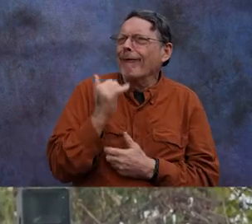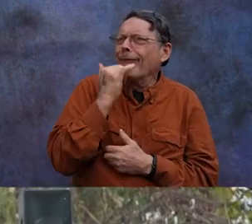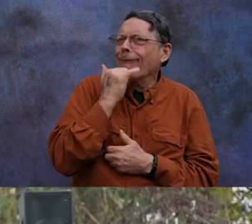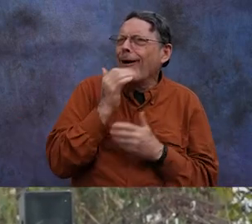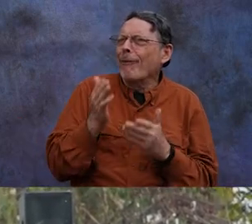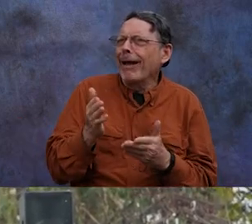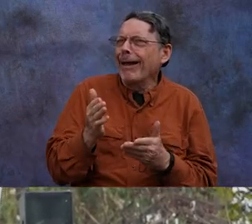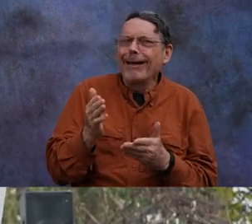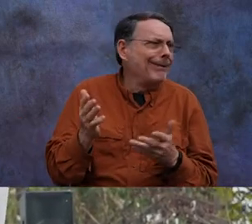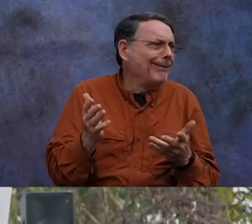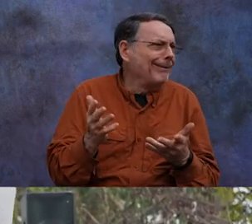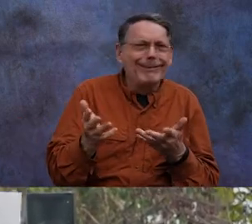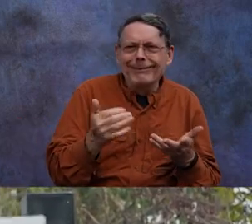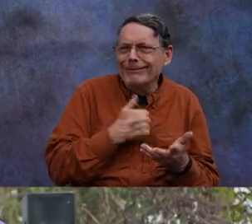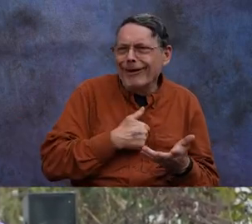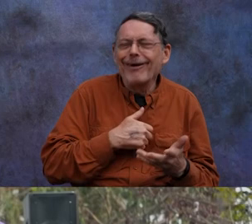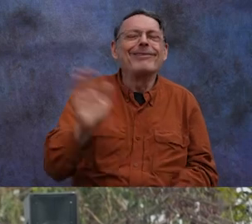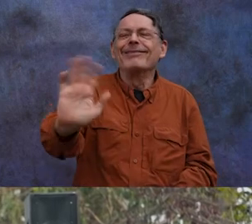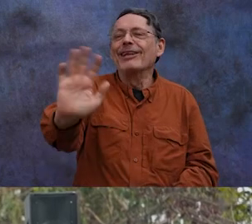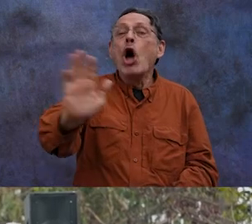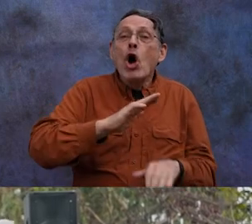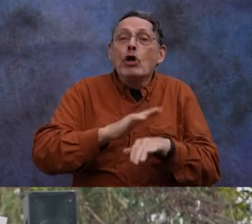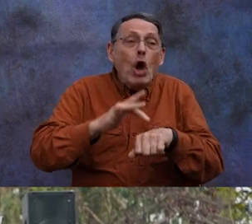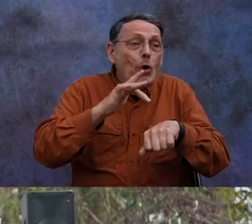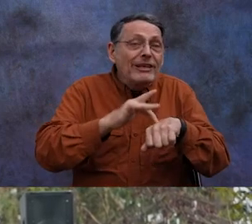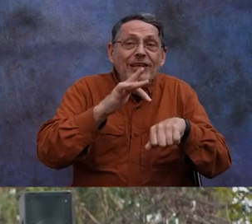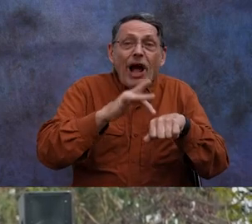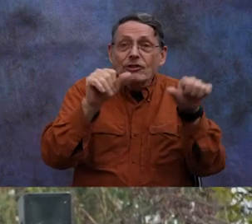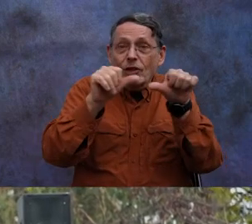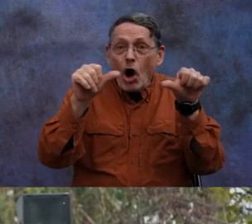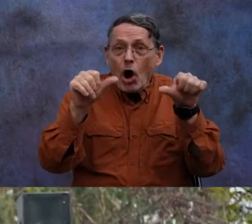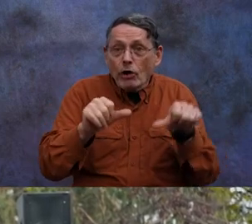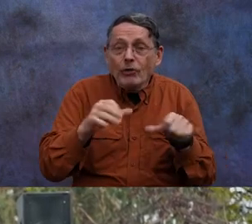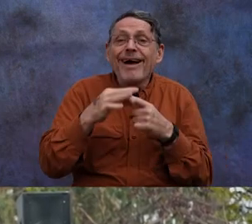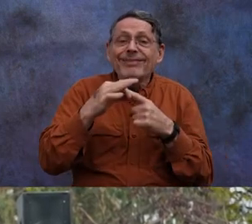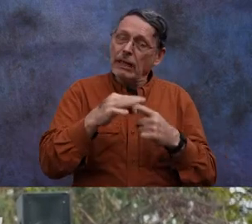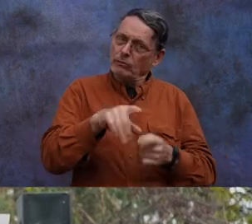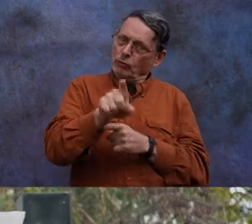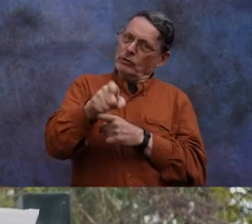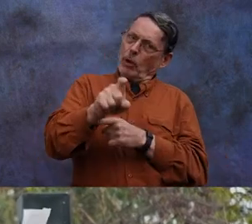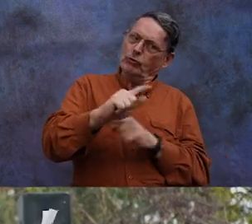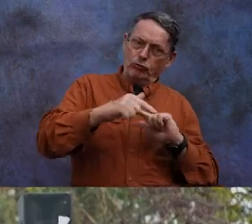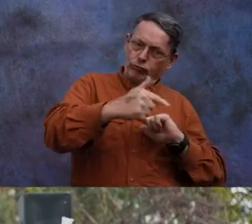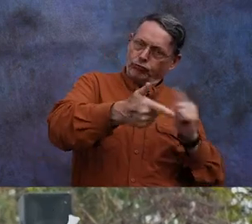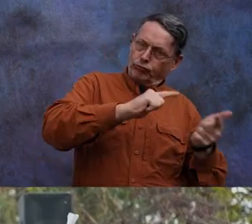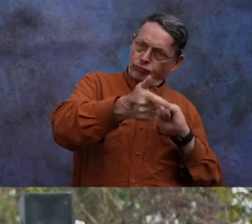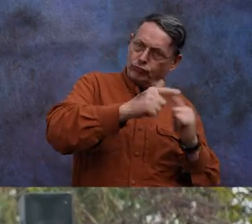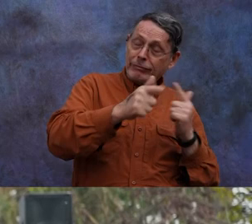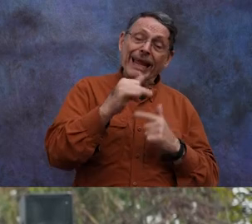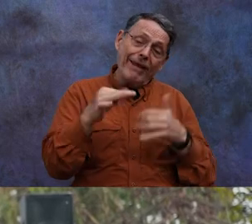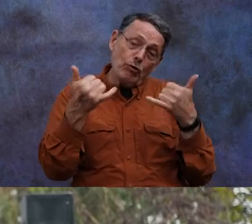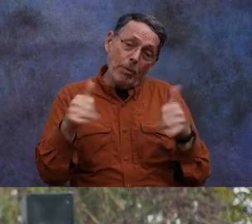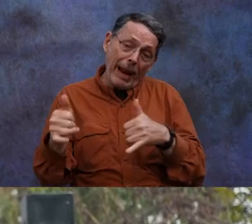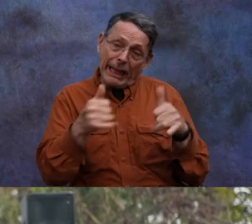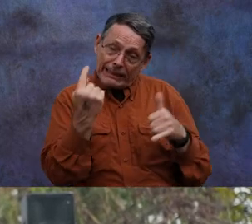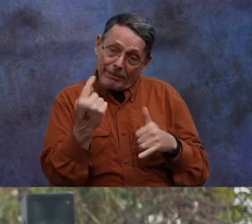Anyway, don't touch the altars unless they are interactive. And if you do place something on an